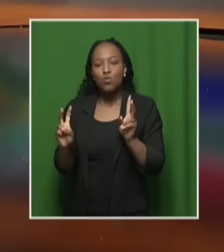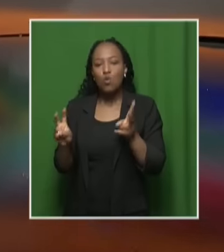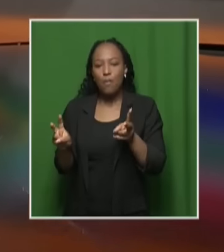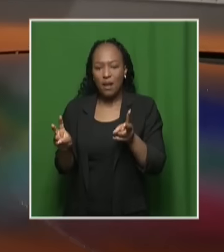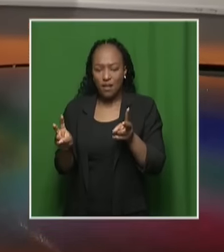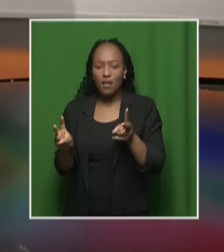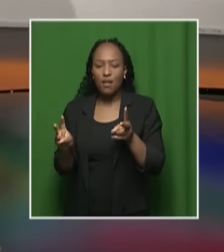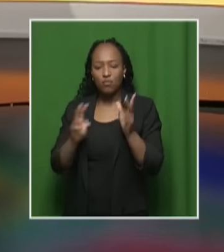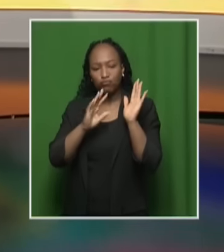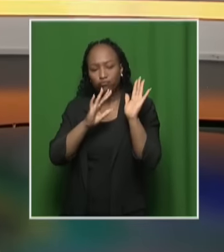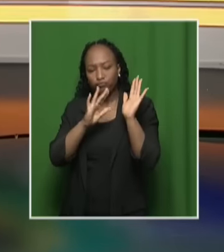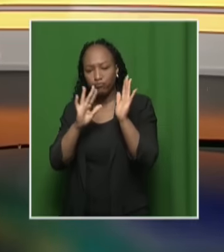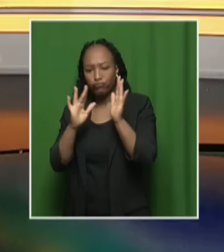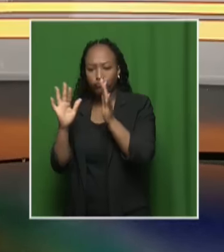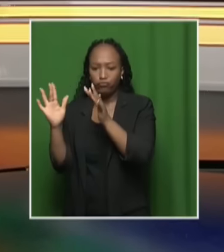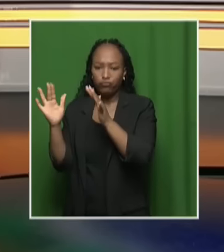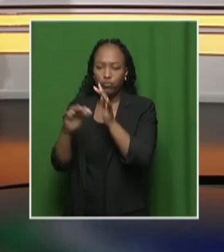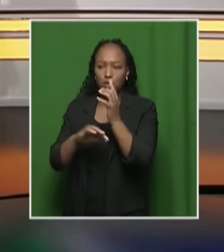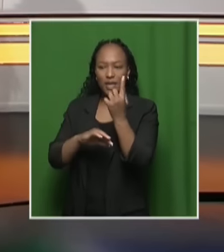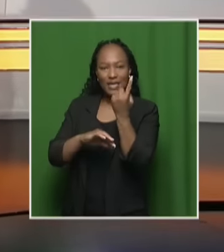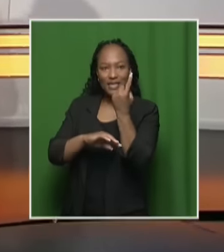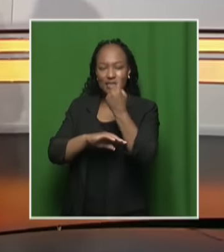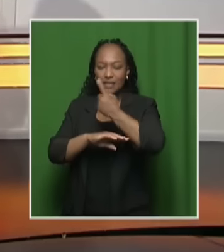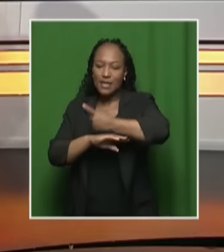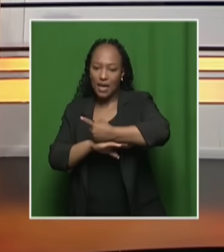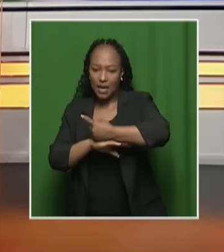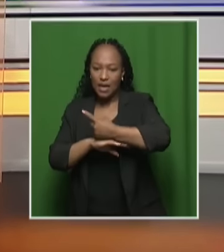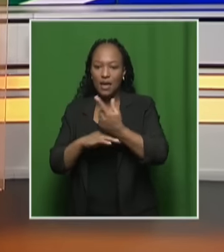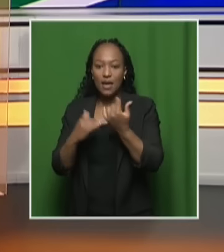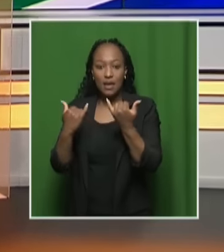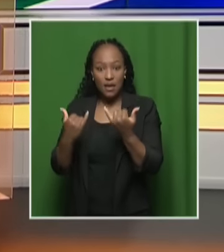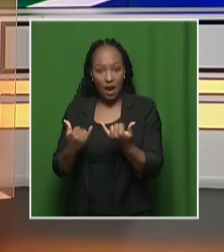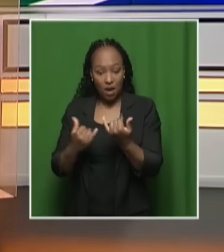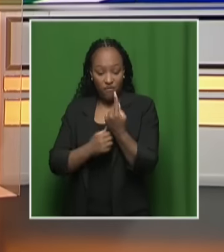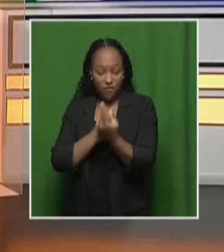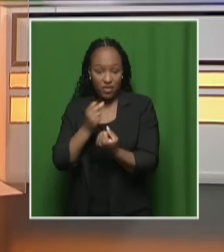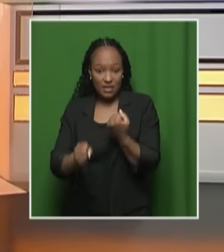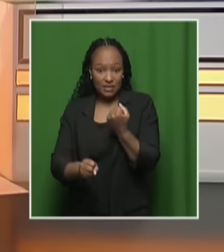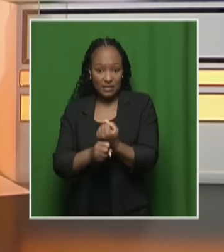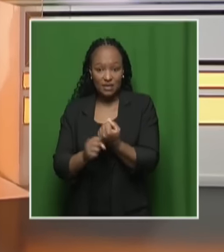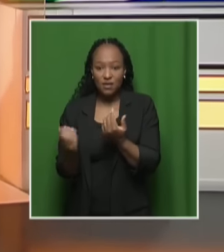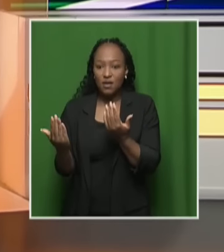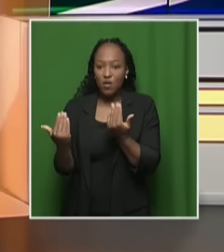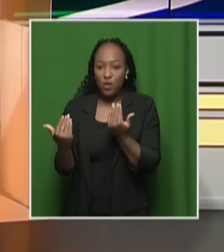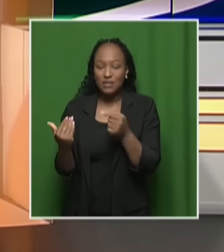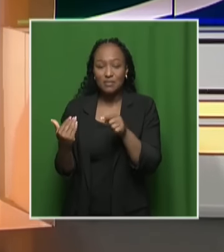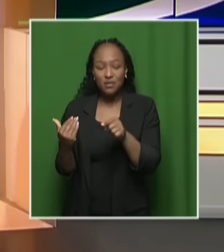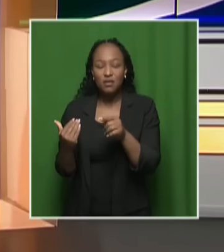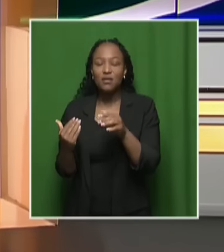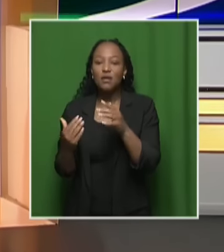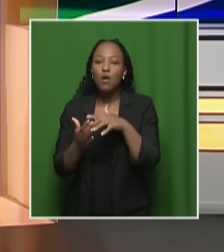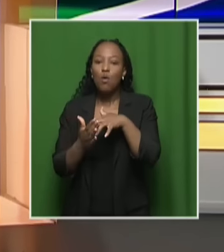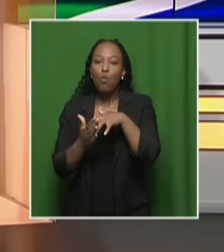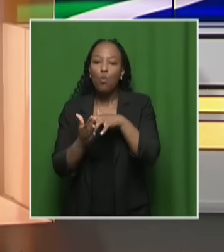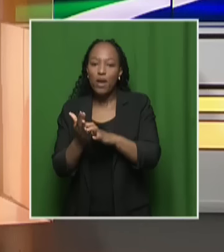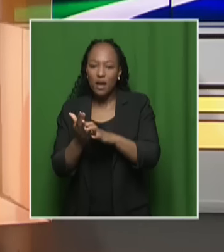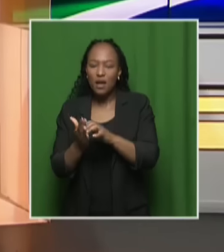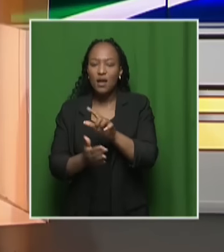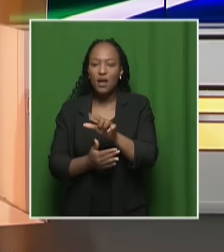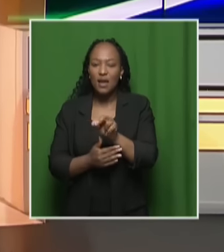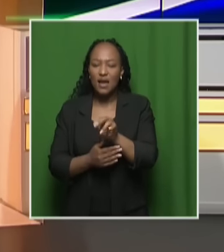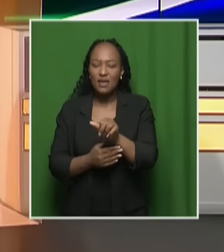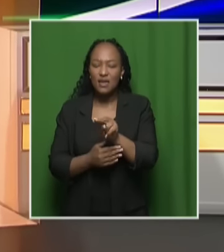temperatures expected, especially for daytime temperatures and minimal. Now, for this year, we're expecting a weak La Nina into the summer, but below